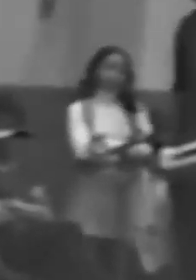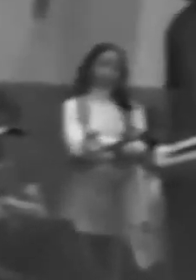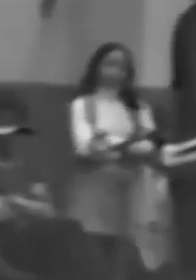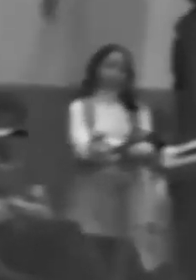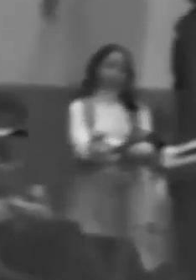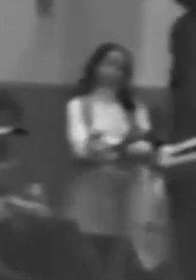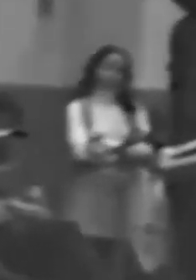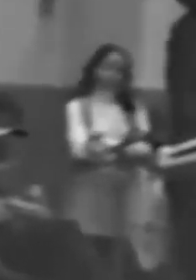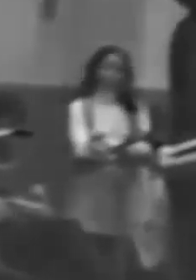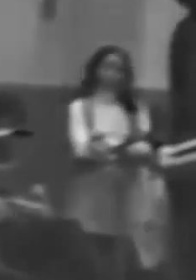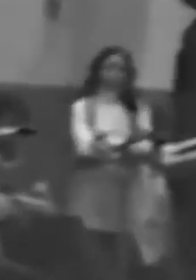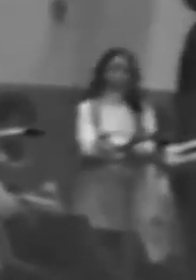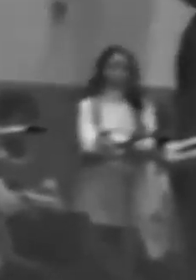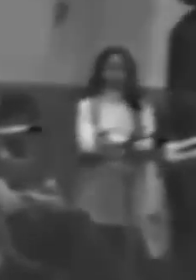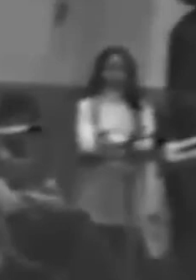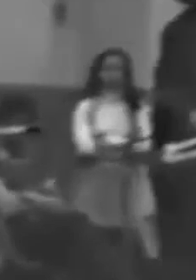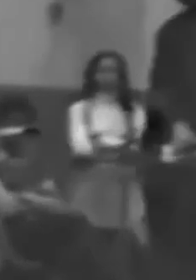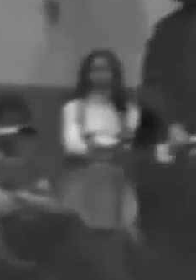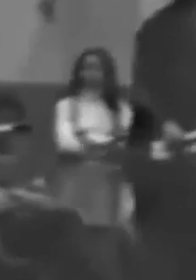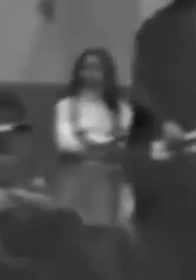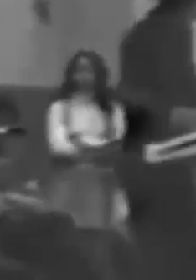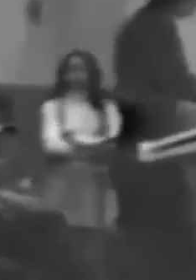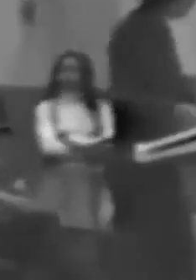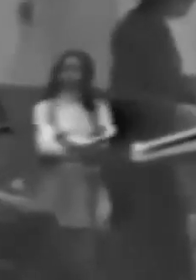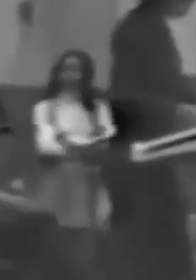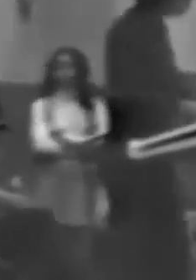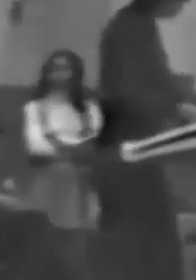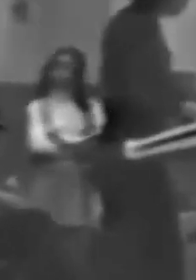oppressed people here in this country and everywhere in the world.